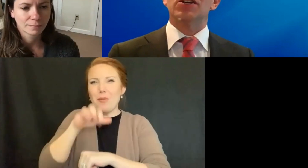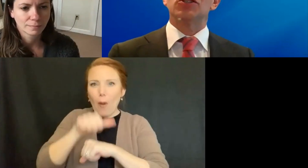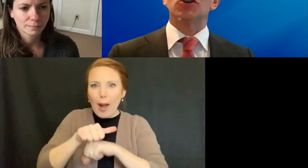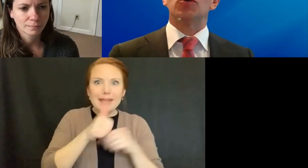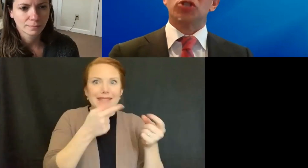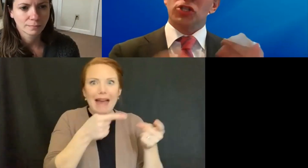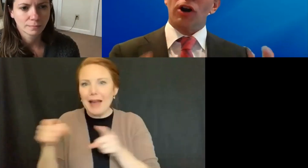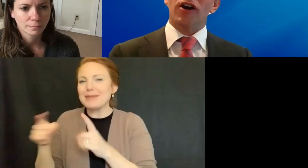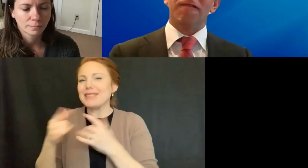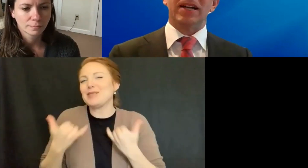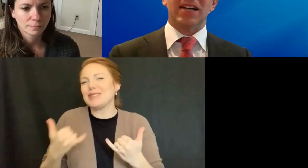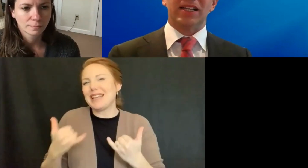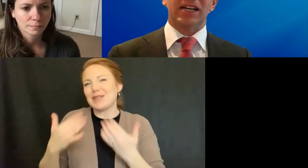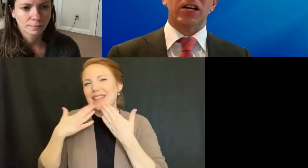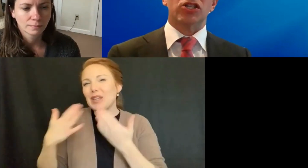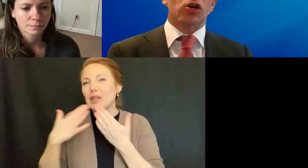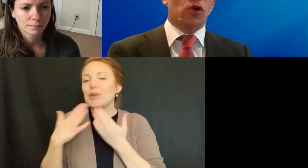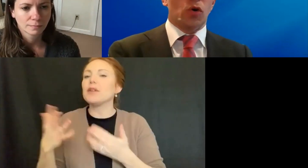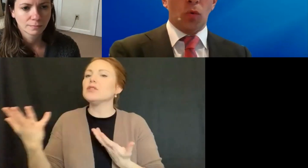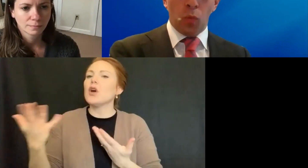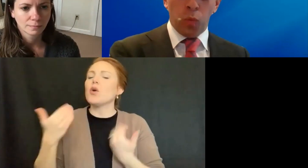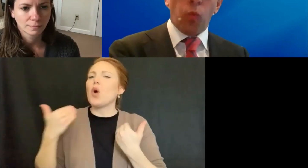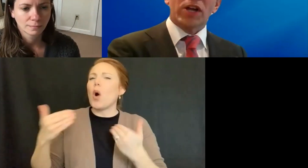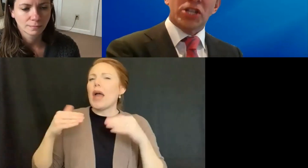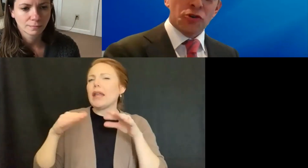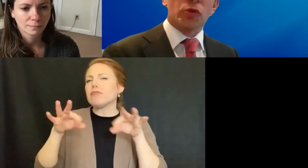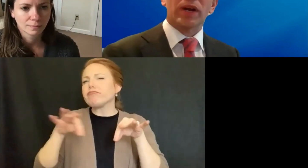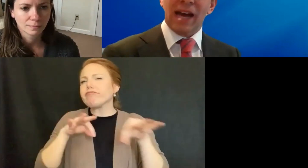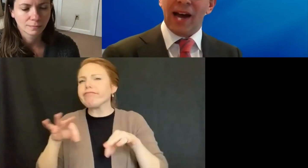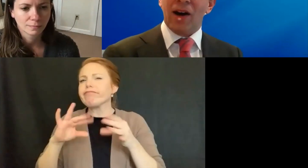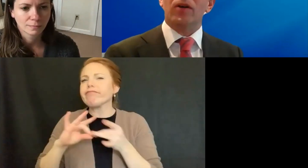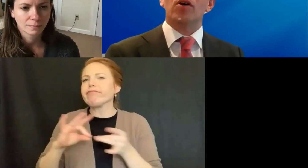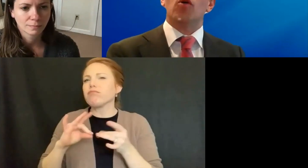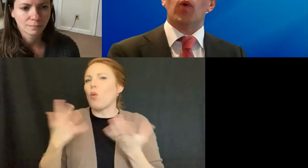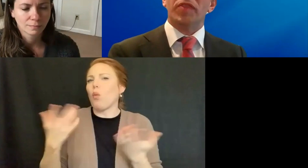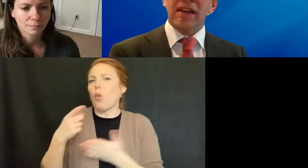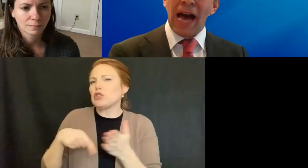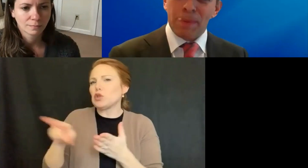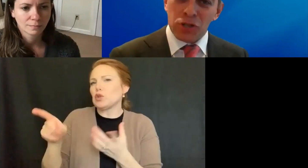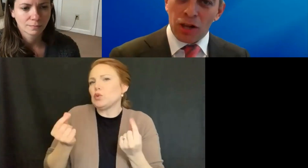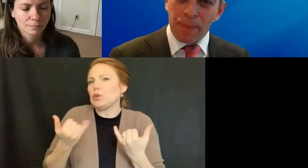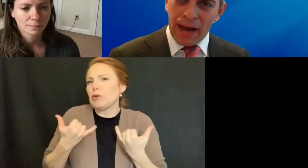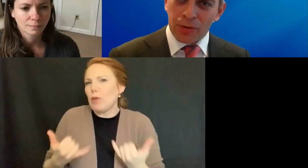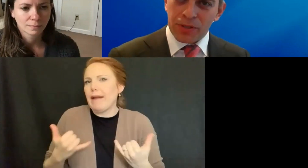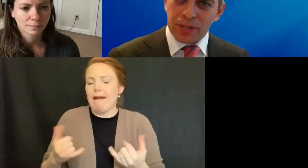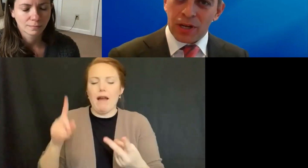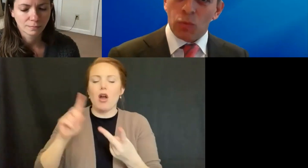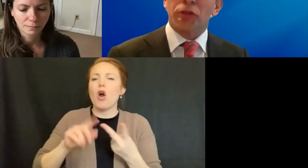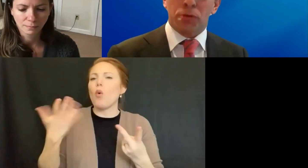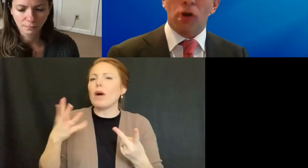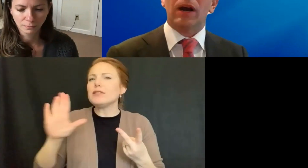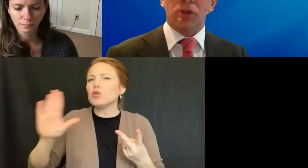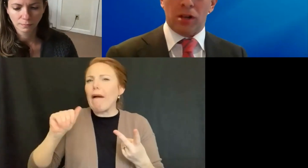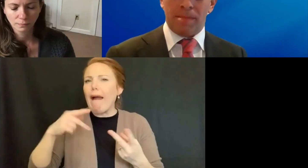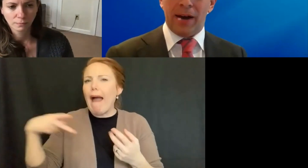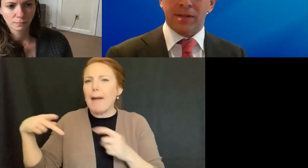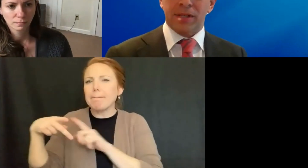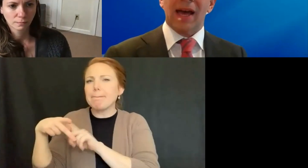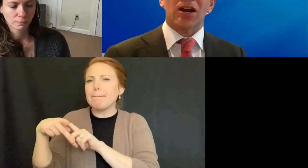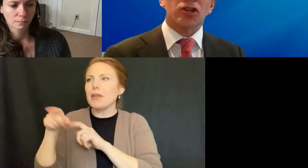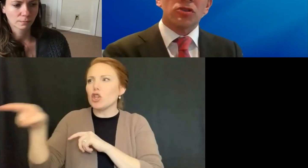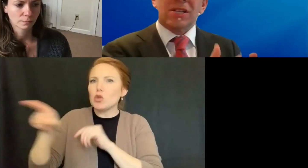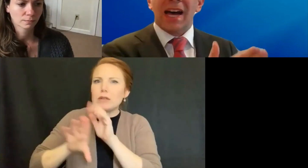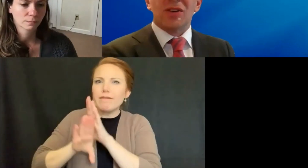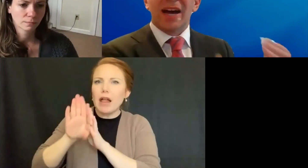that. So start off by telling us what you're doing now, what the app is all about, what the program's all